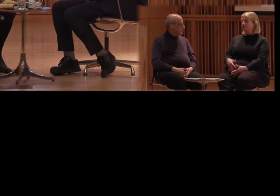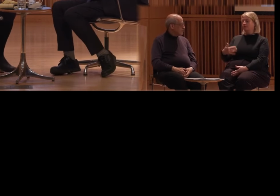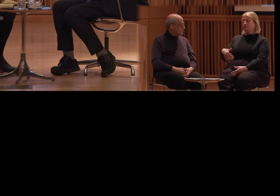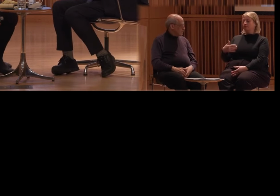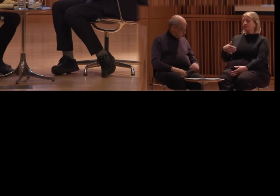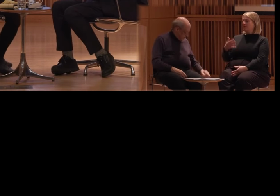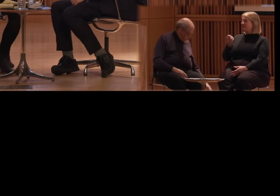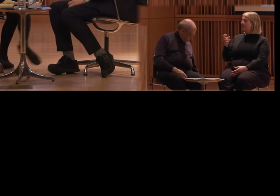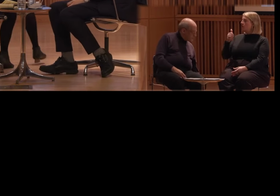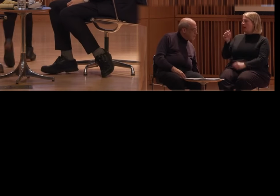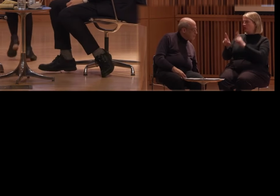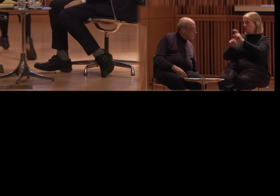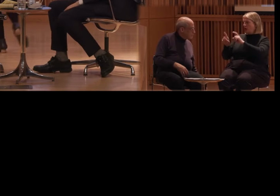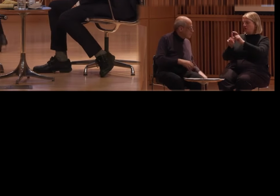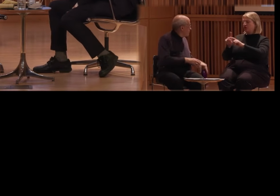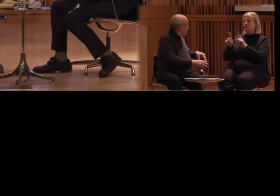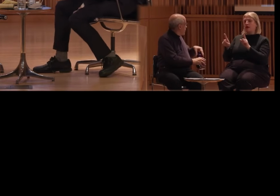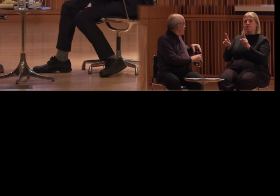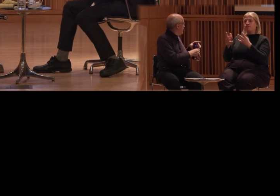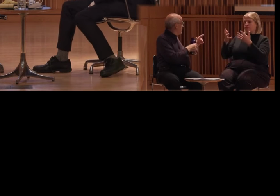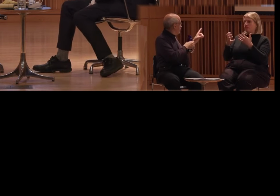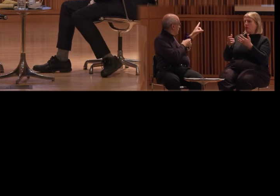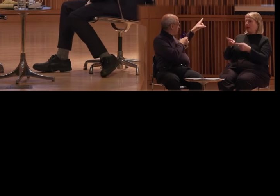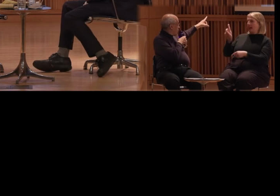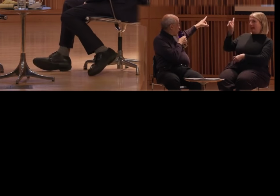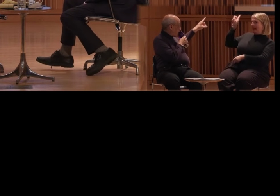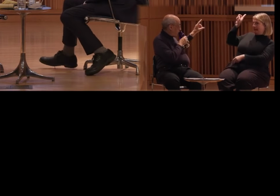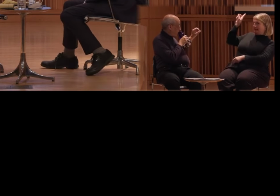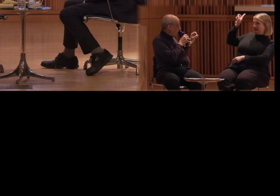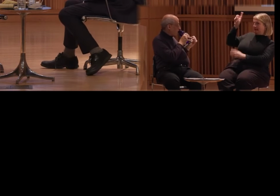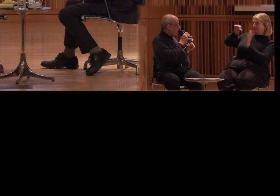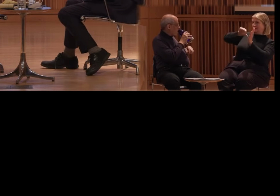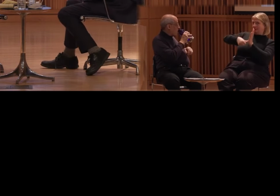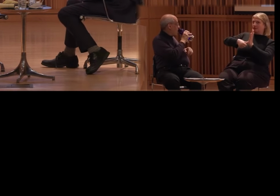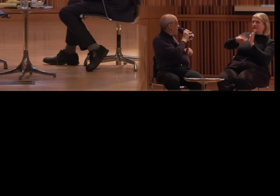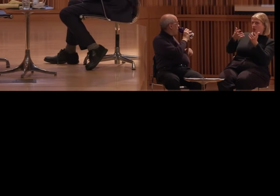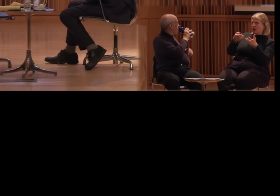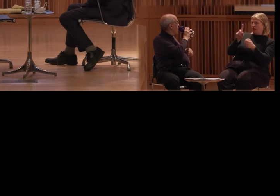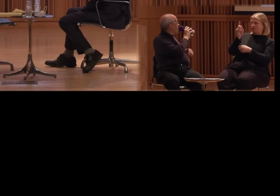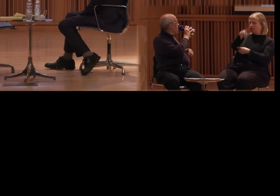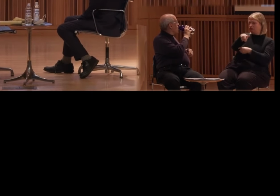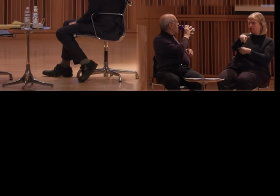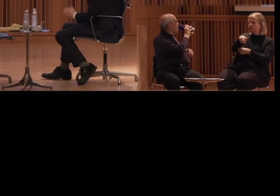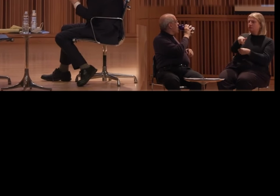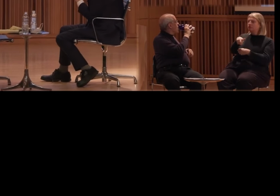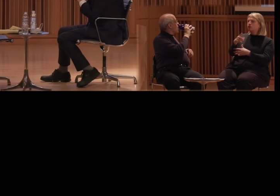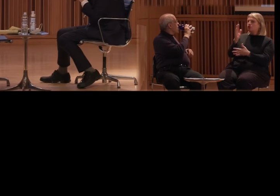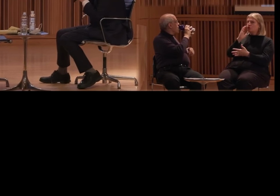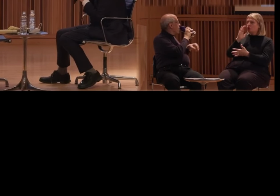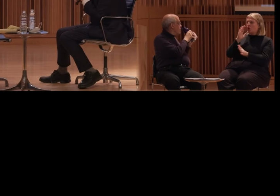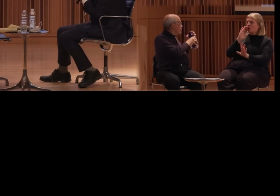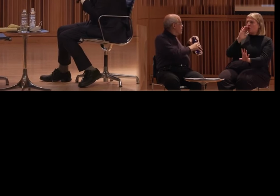couple of other questions, but I also want to ask about this. What was, Do you know, I mean,